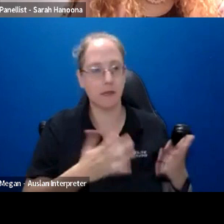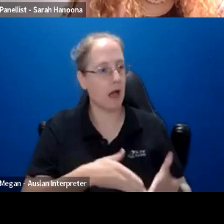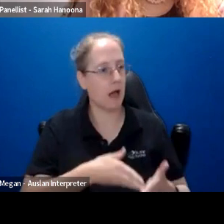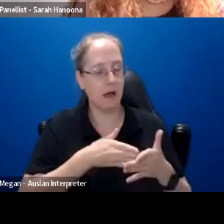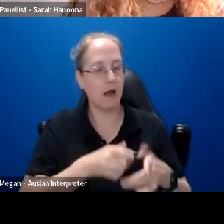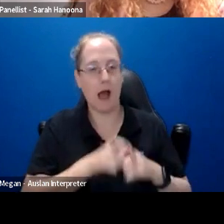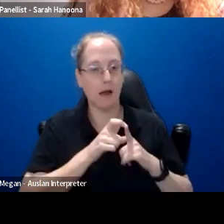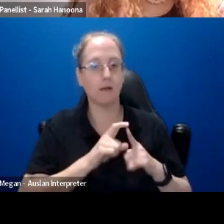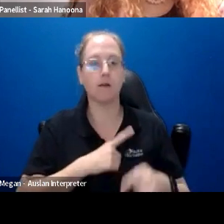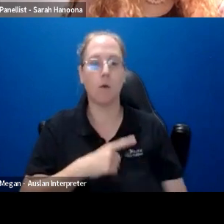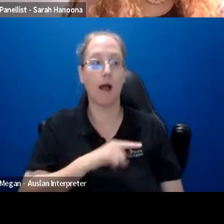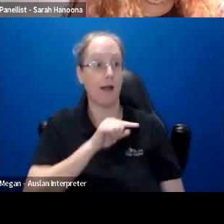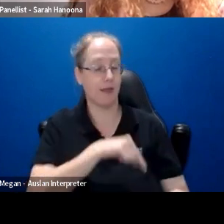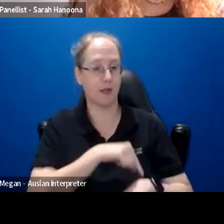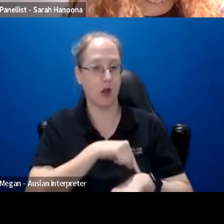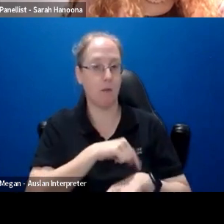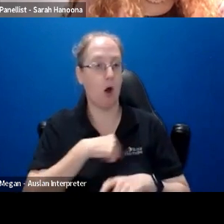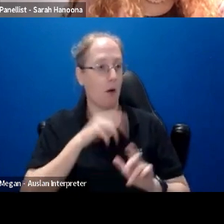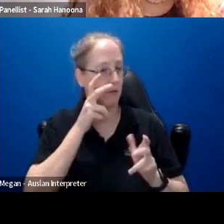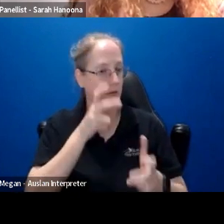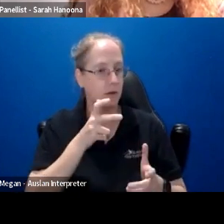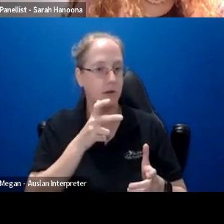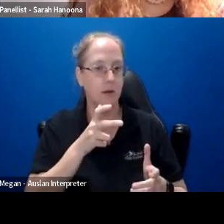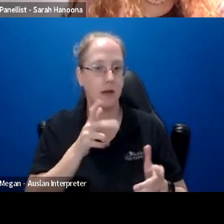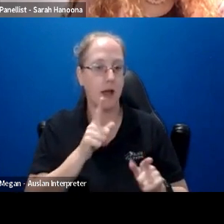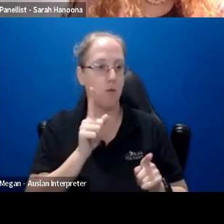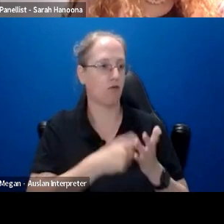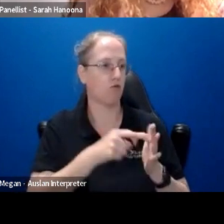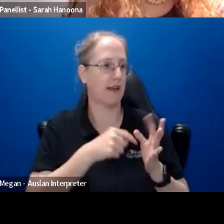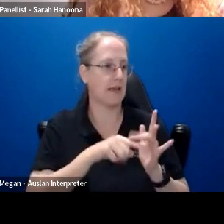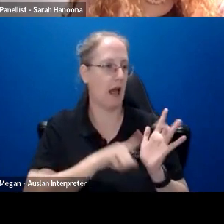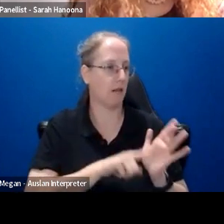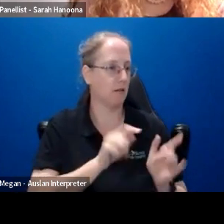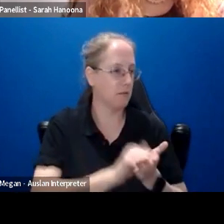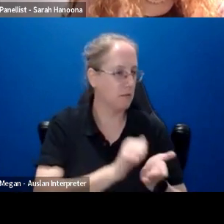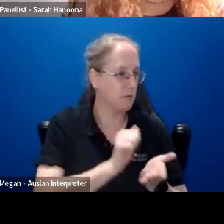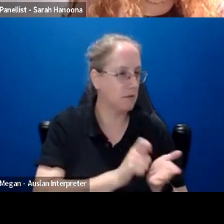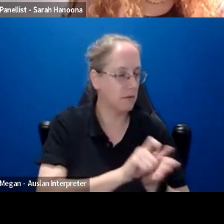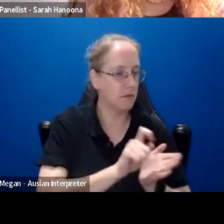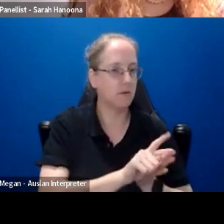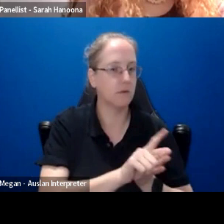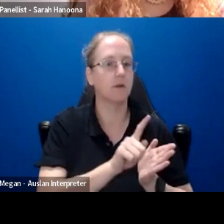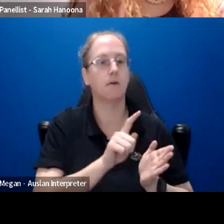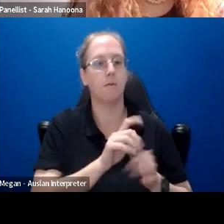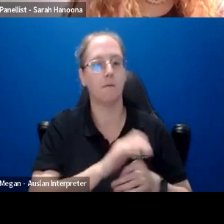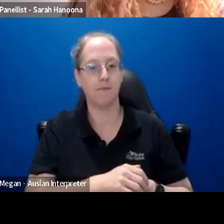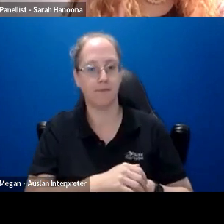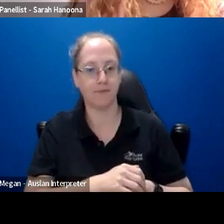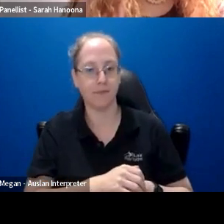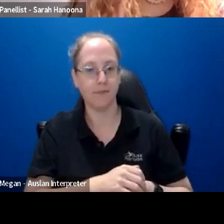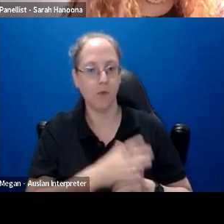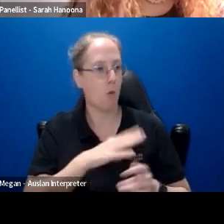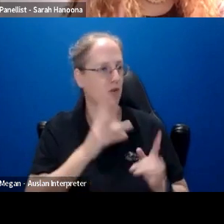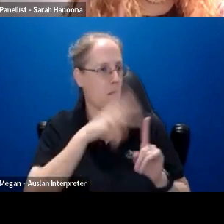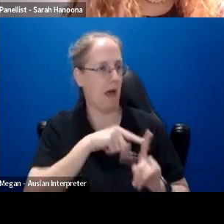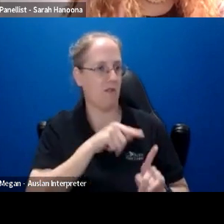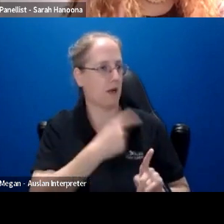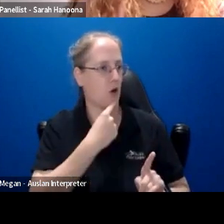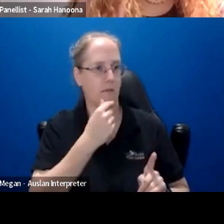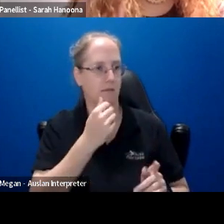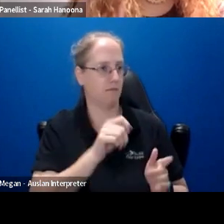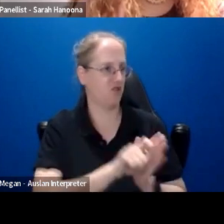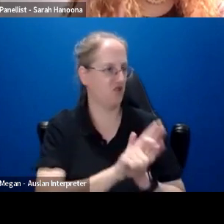that mostly at that time I was interested in the retail sector and I wanted to, you know, just apply for a retail assistant